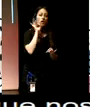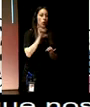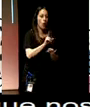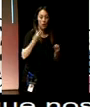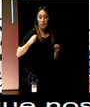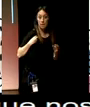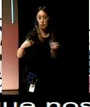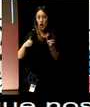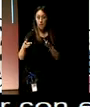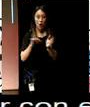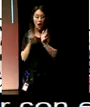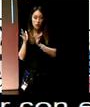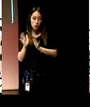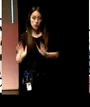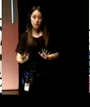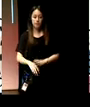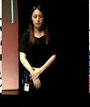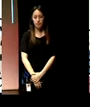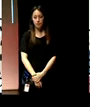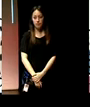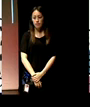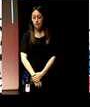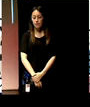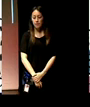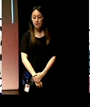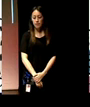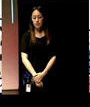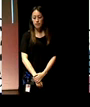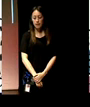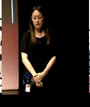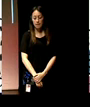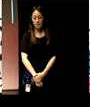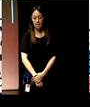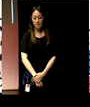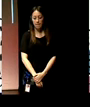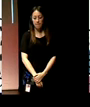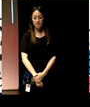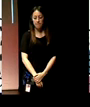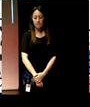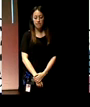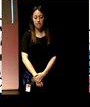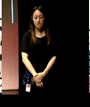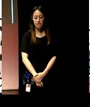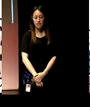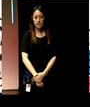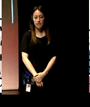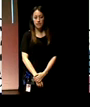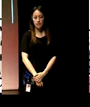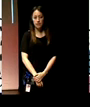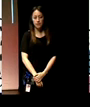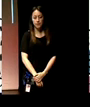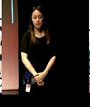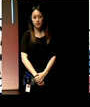Also this place and this boat is accessible, and it's exactly look